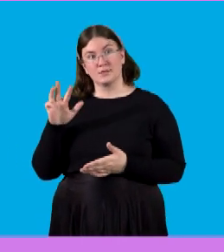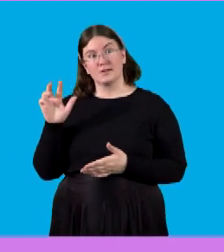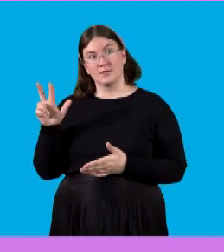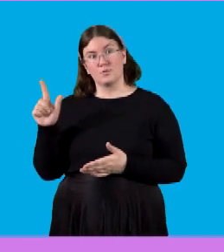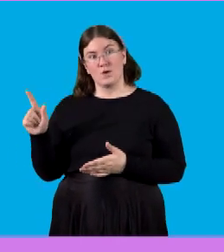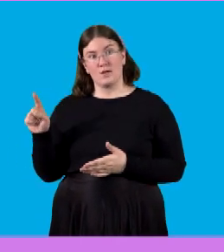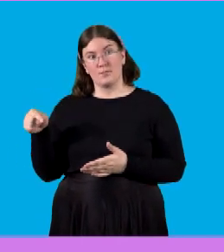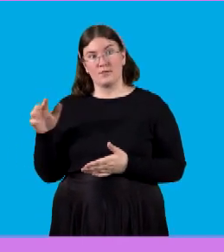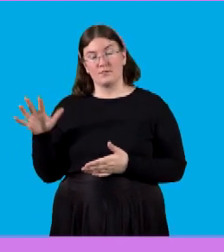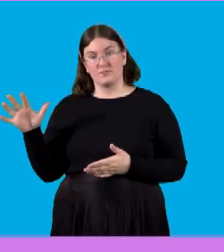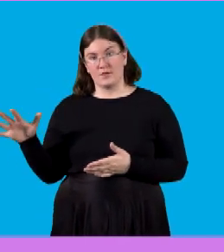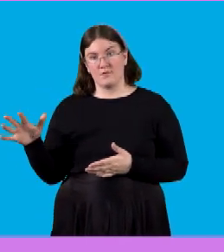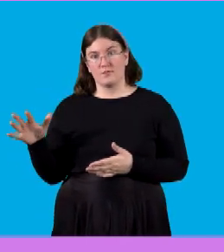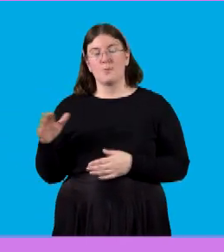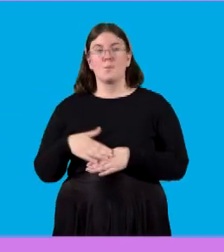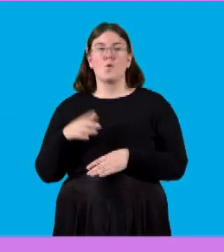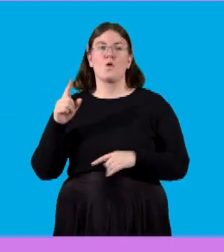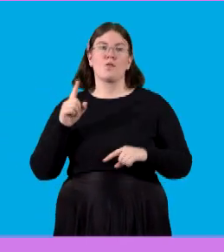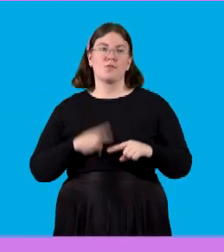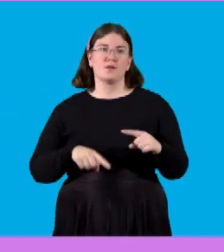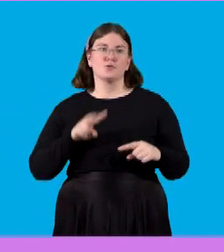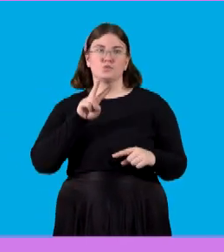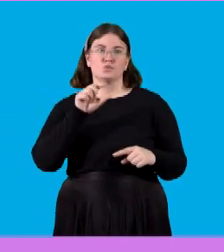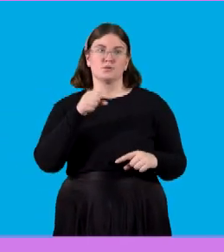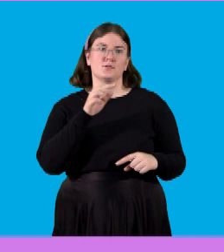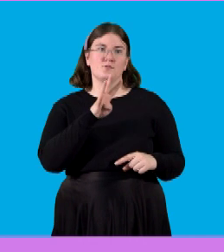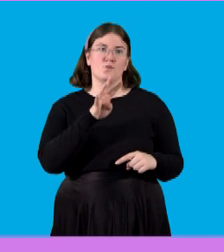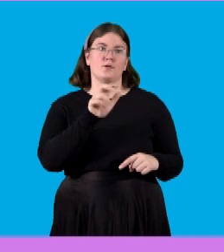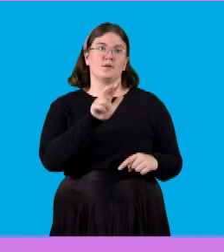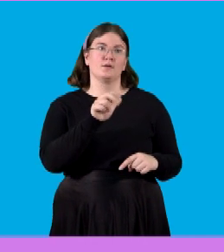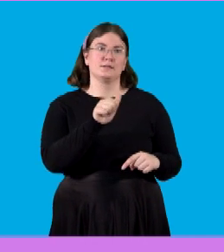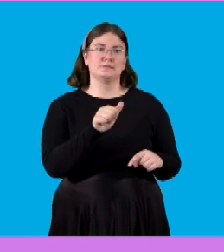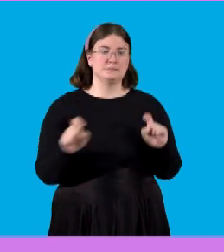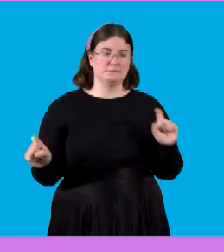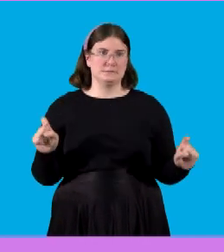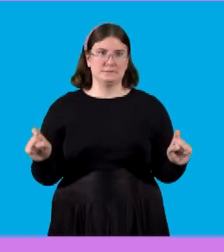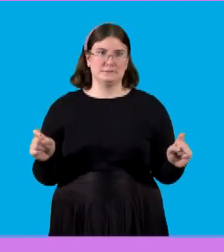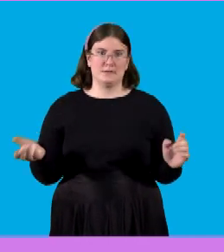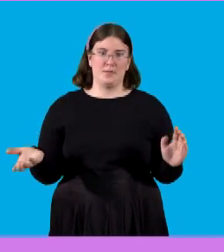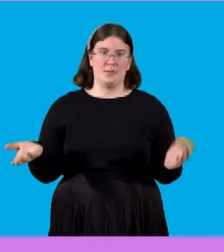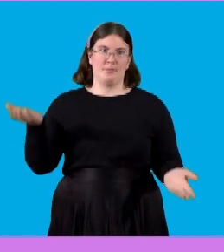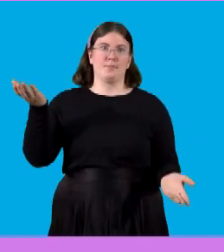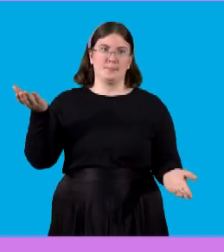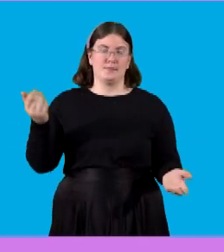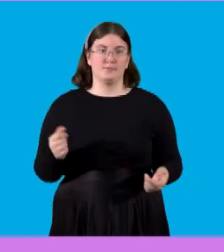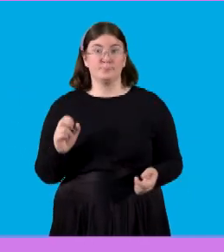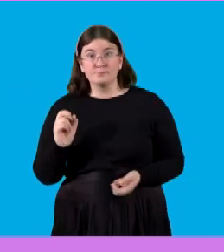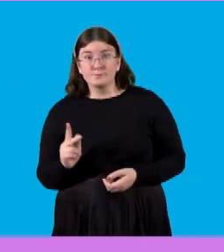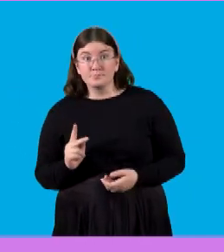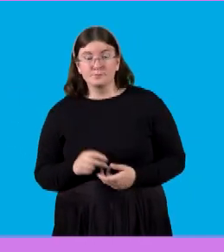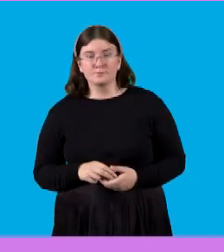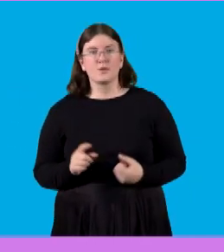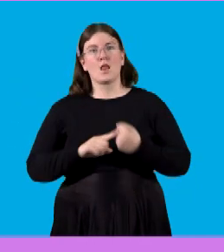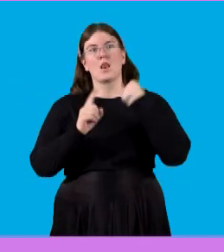because 2,981 rand 55 cents is more than 2,486 rand and 25